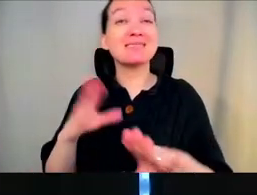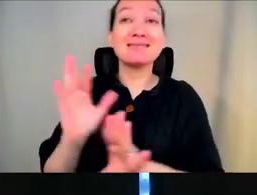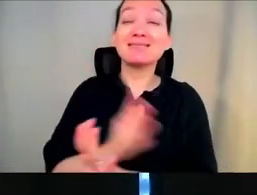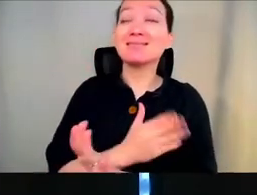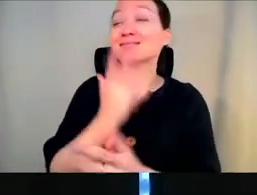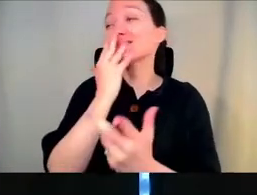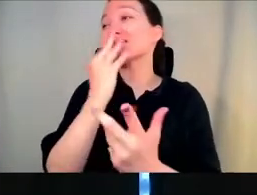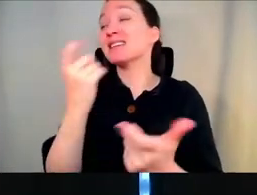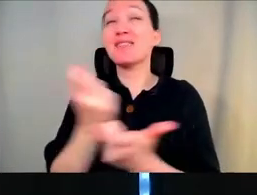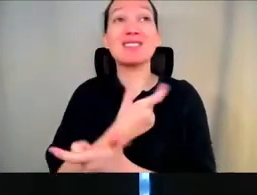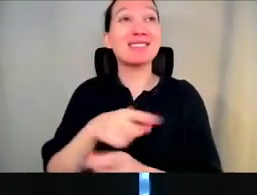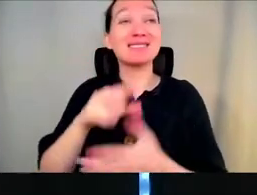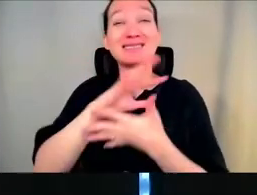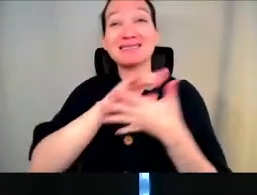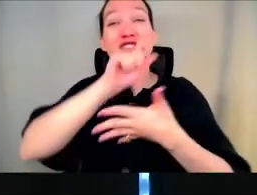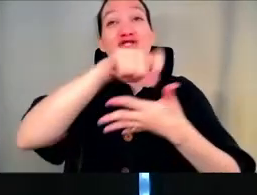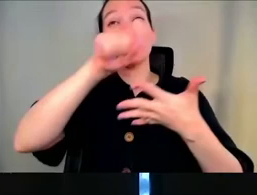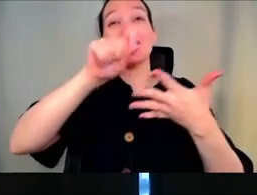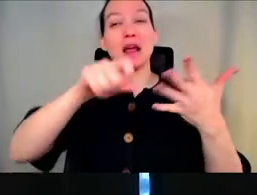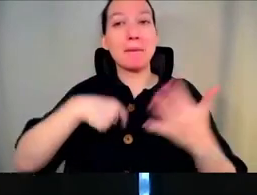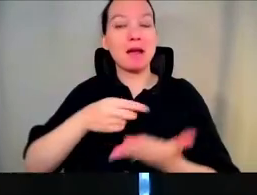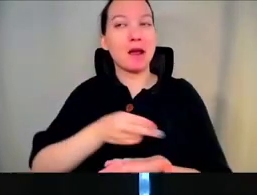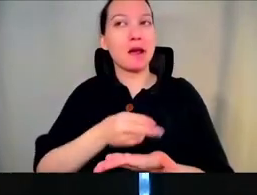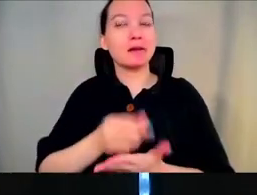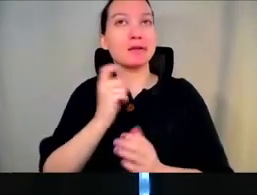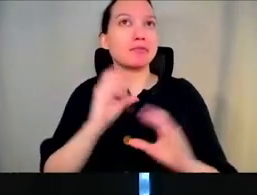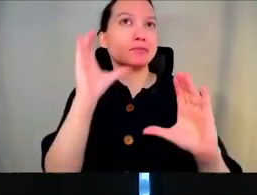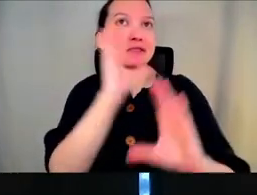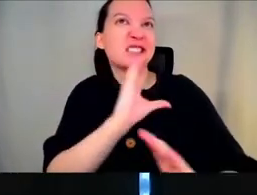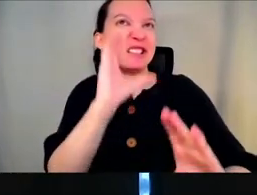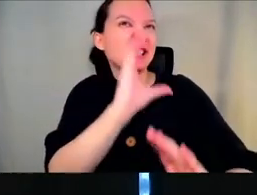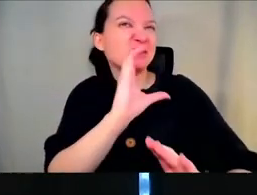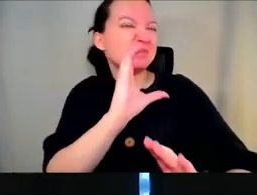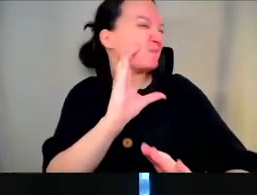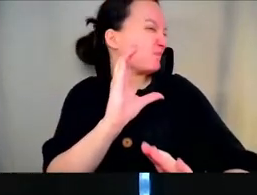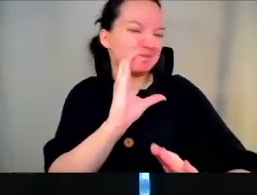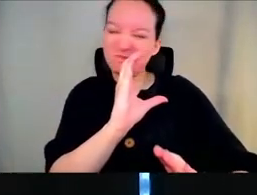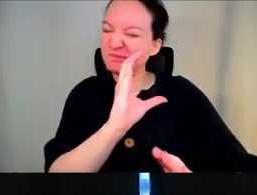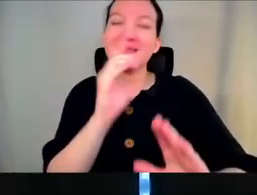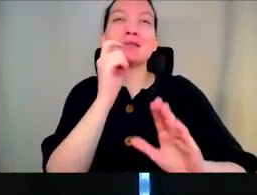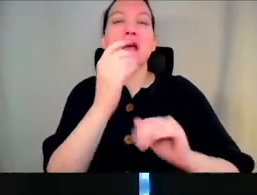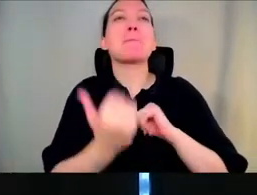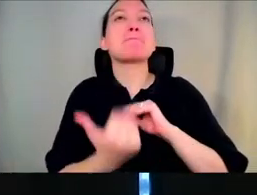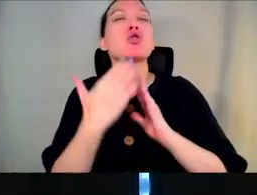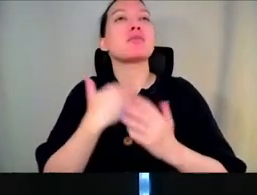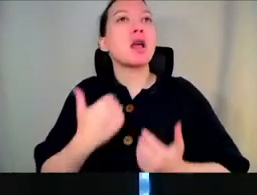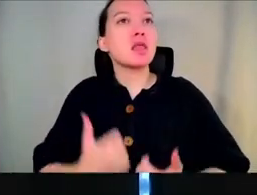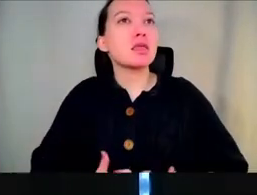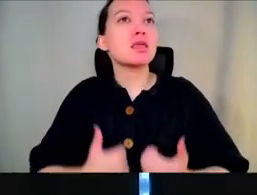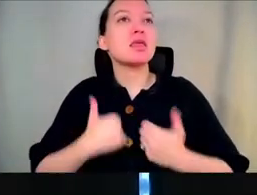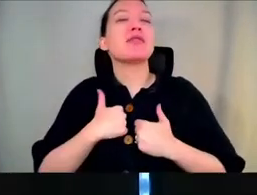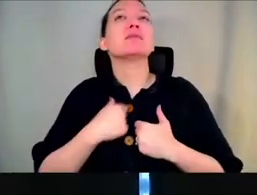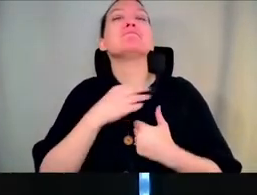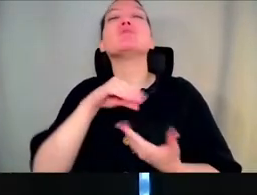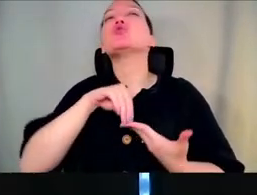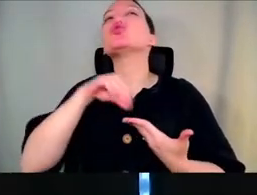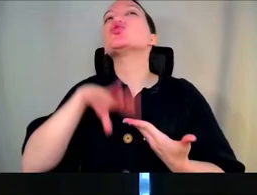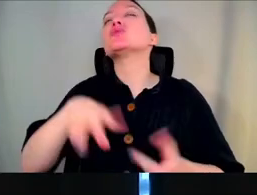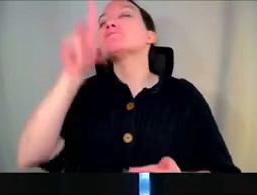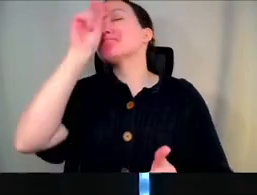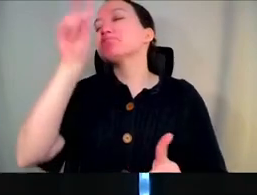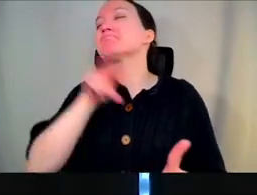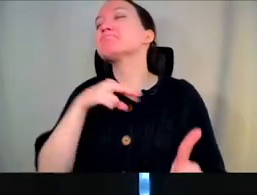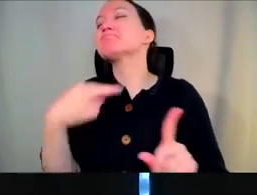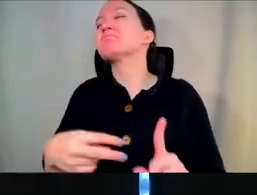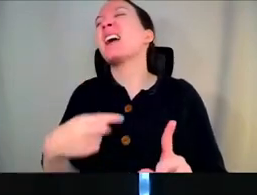all the things I'm supposed to do. But if I'm honest, I'm not seeking anymore. I'm not approaching my life with this student mentality of I